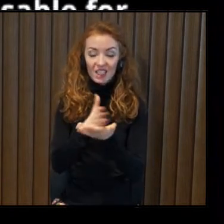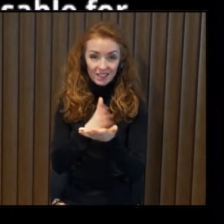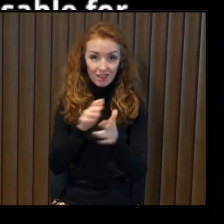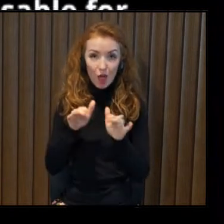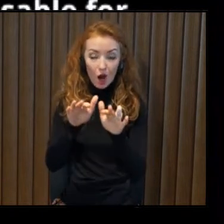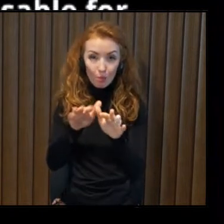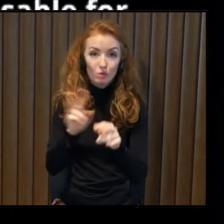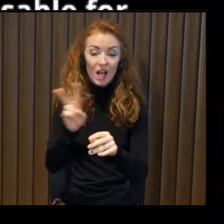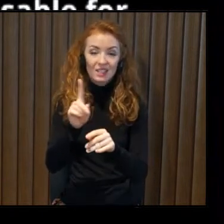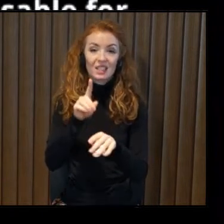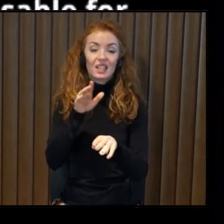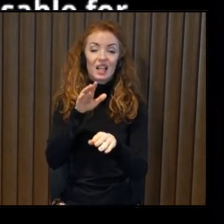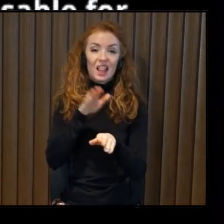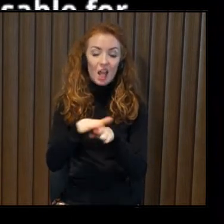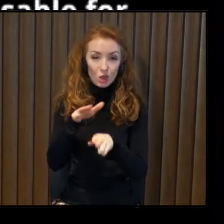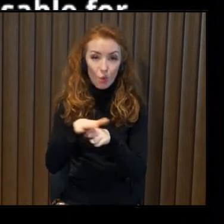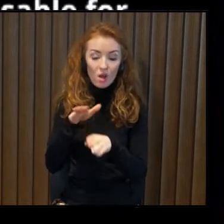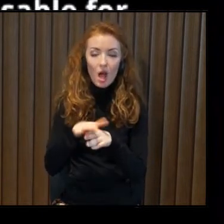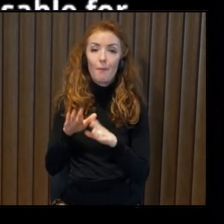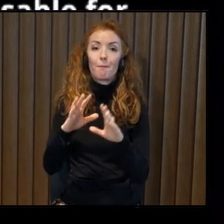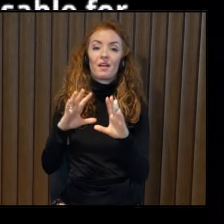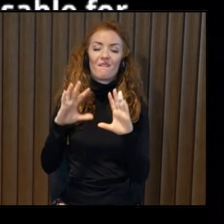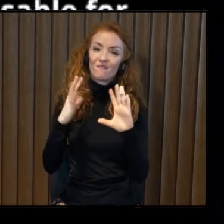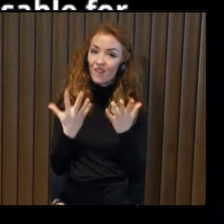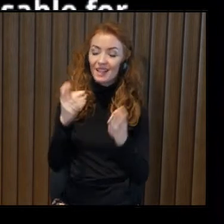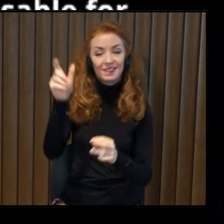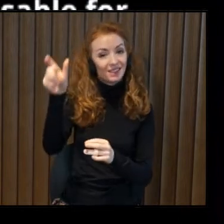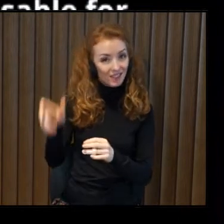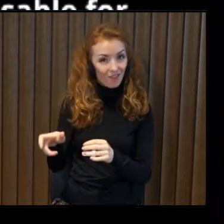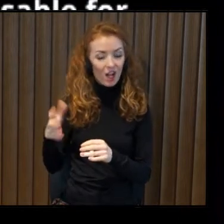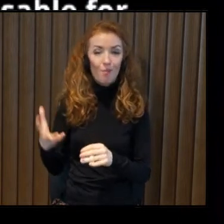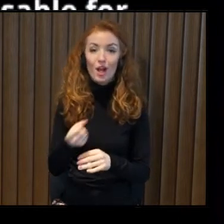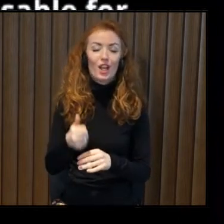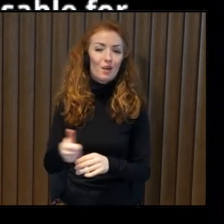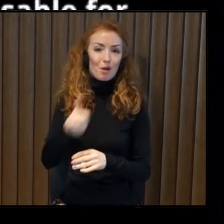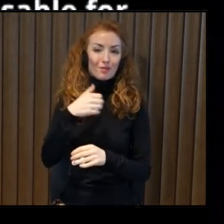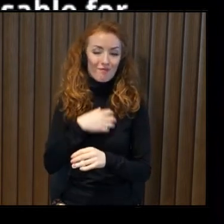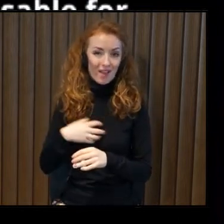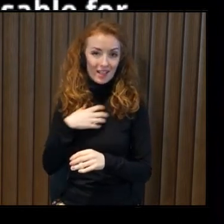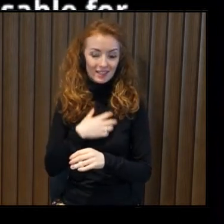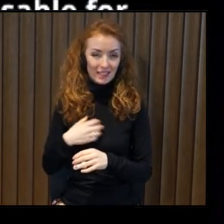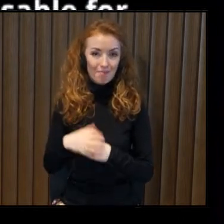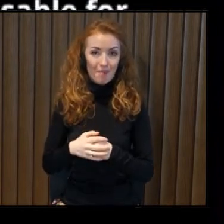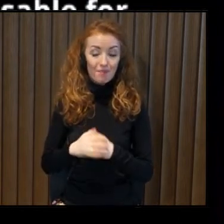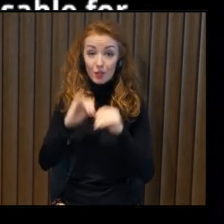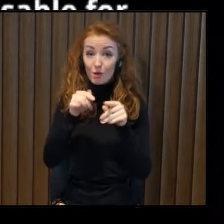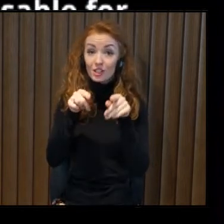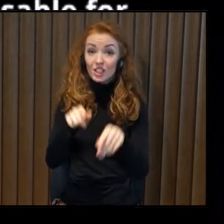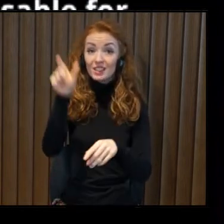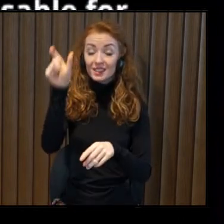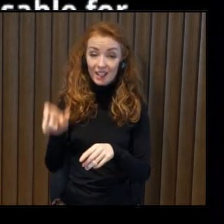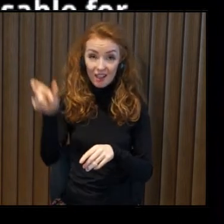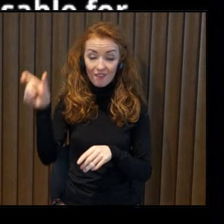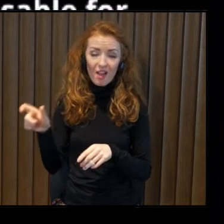want to point out here, I say specifically persons with disabilities because they are most often the ones who are left out of this conversation.